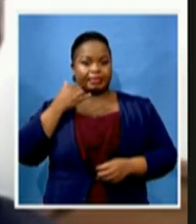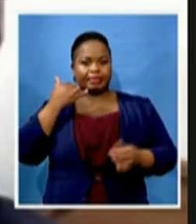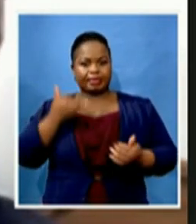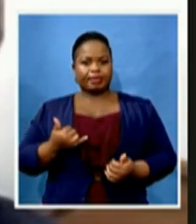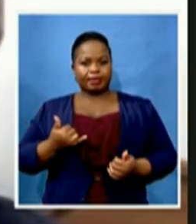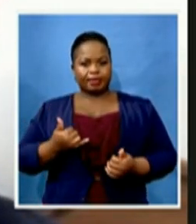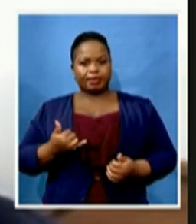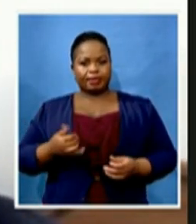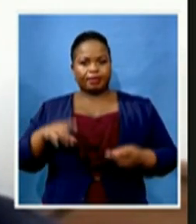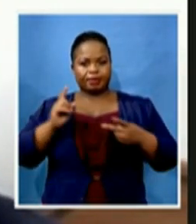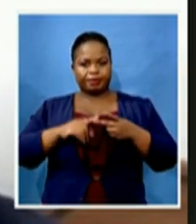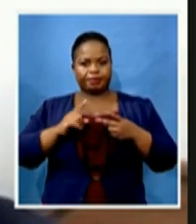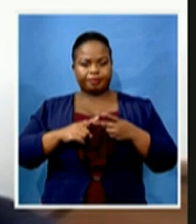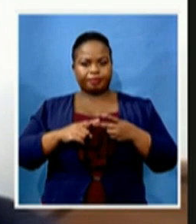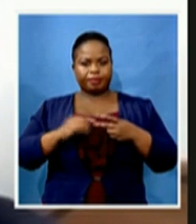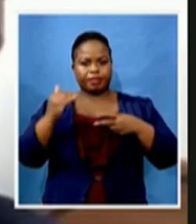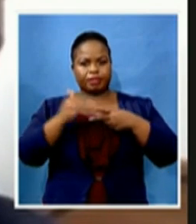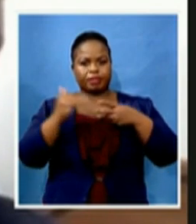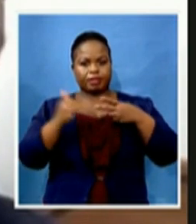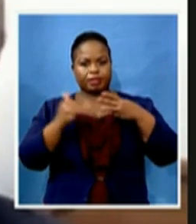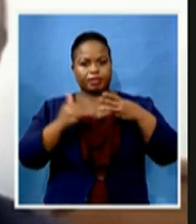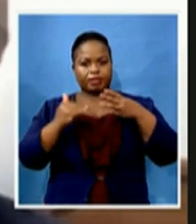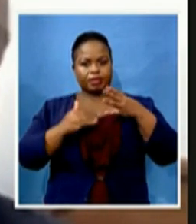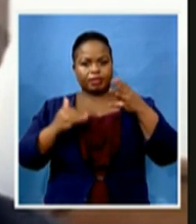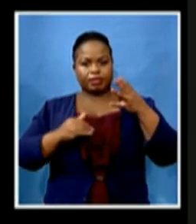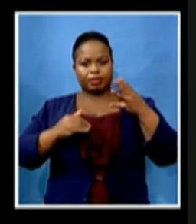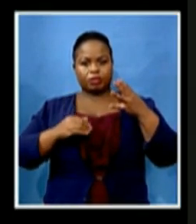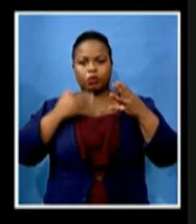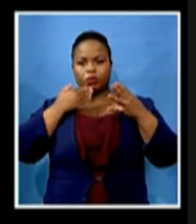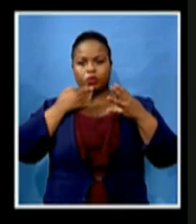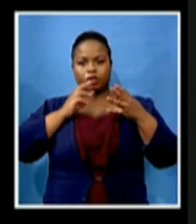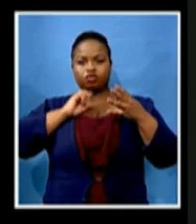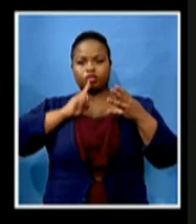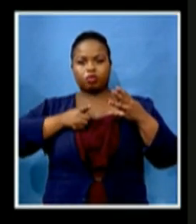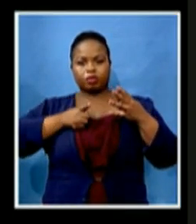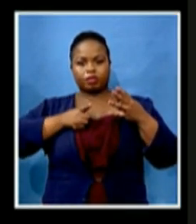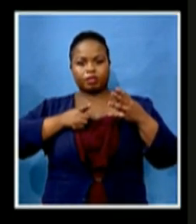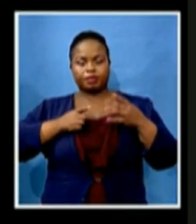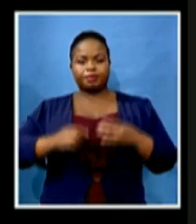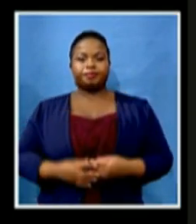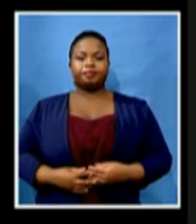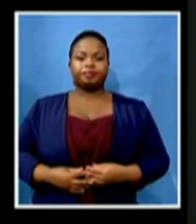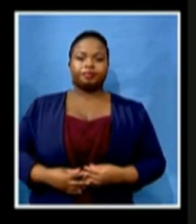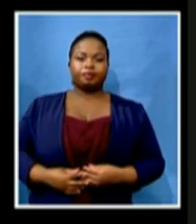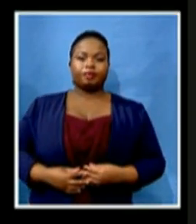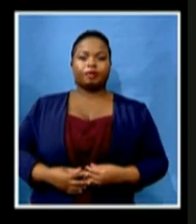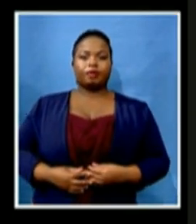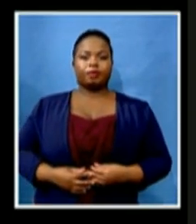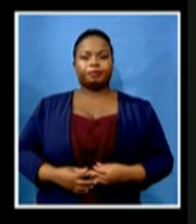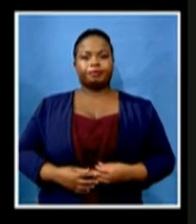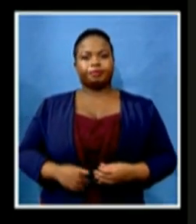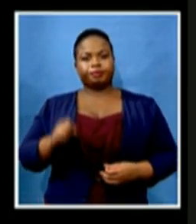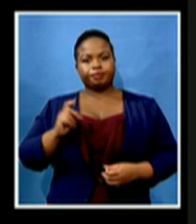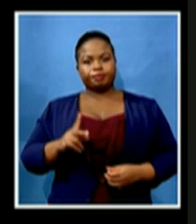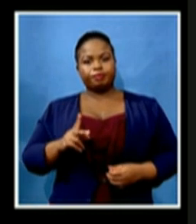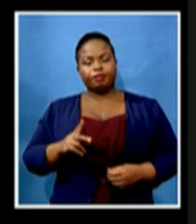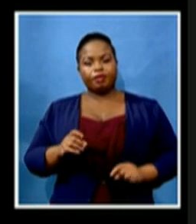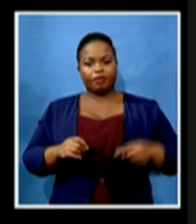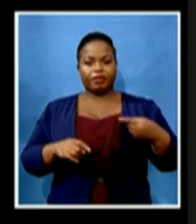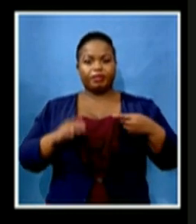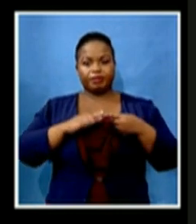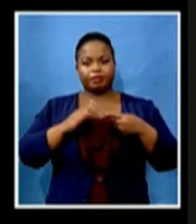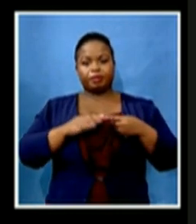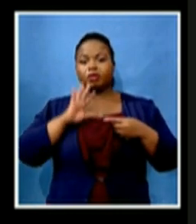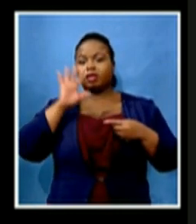presenters to see if there's any responses from anybody. So perhaps if we can ask Ashley if